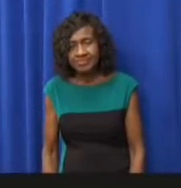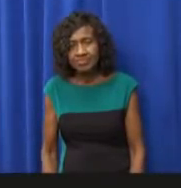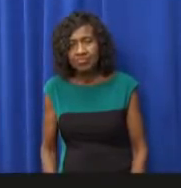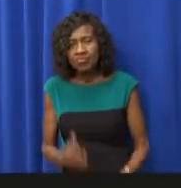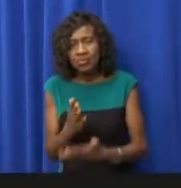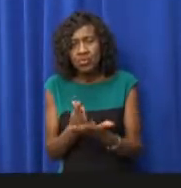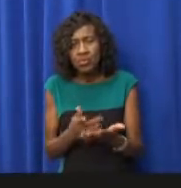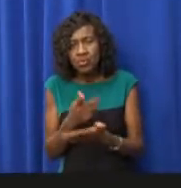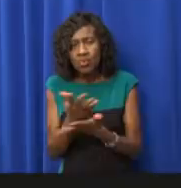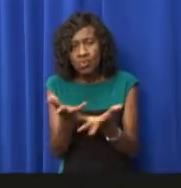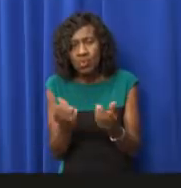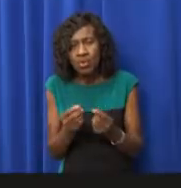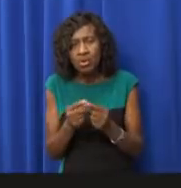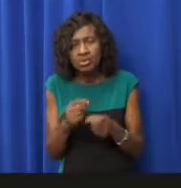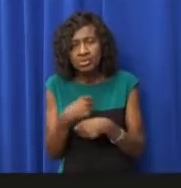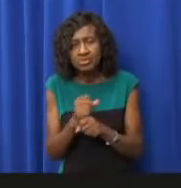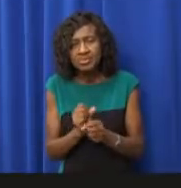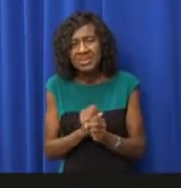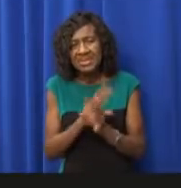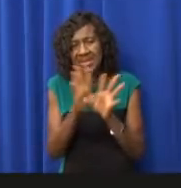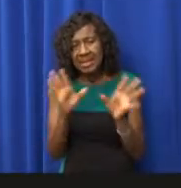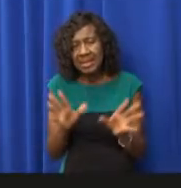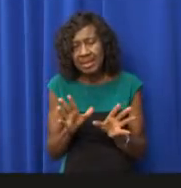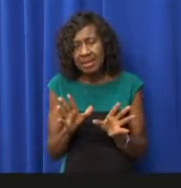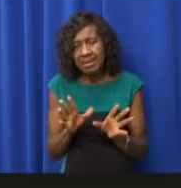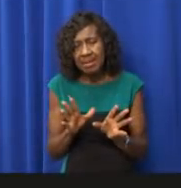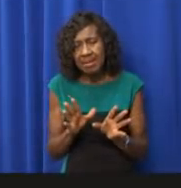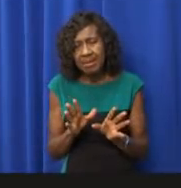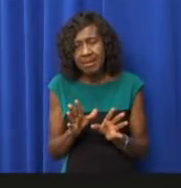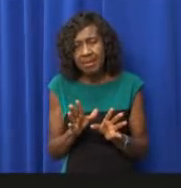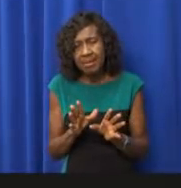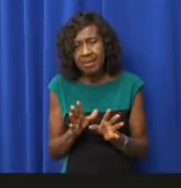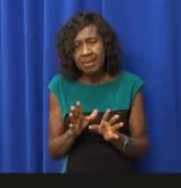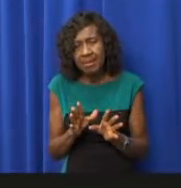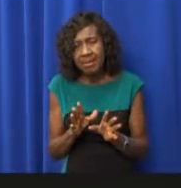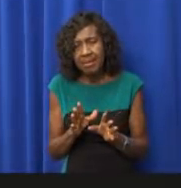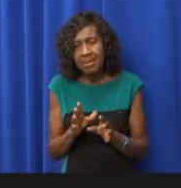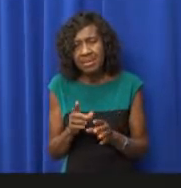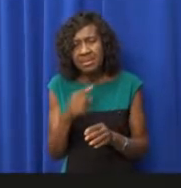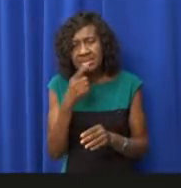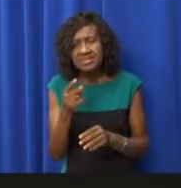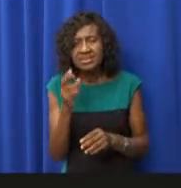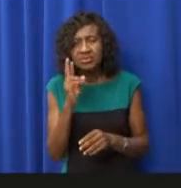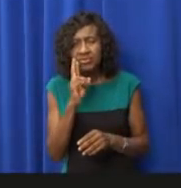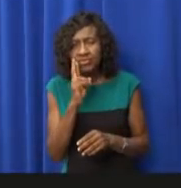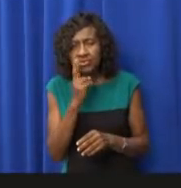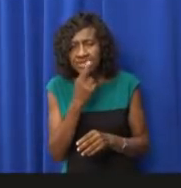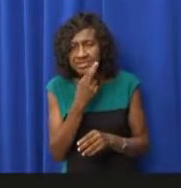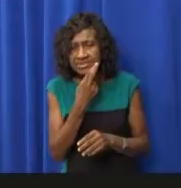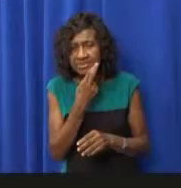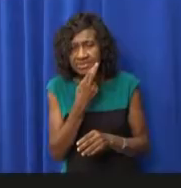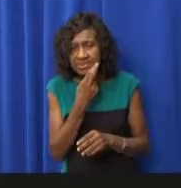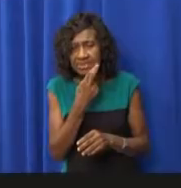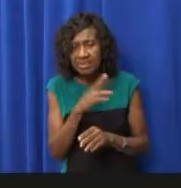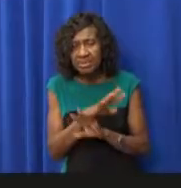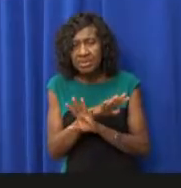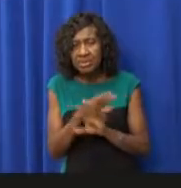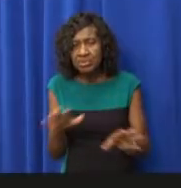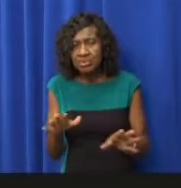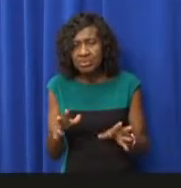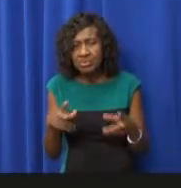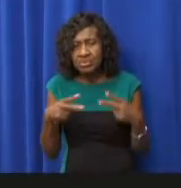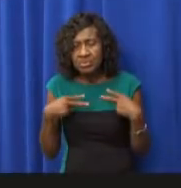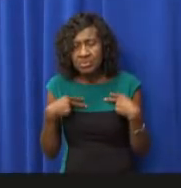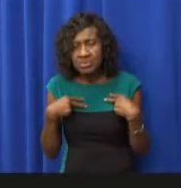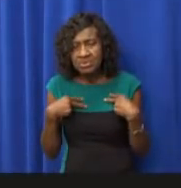with regard to, I think it was Donna mentioned that we're seeing some restaurants who maybe don't have outdoor areas